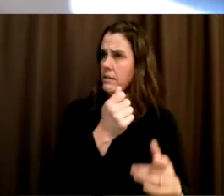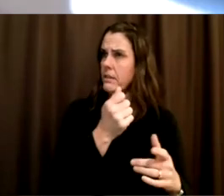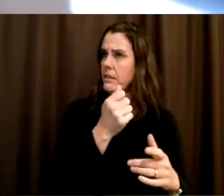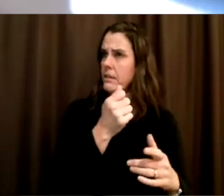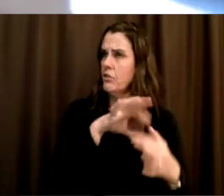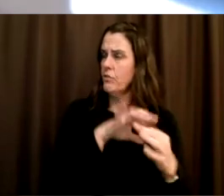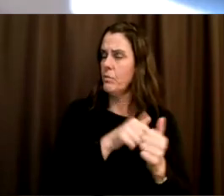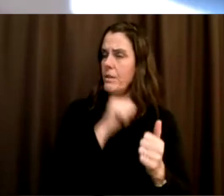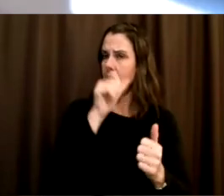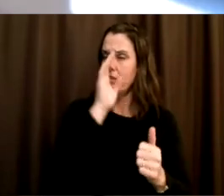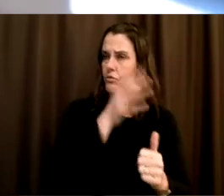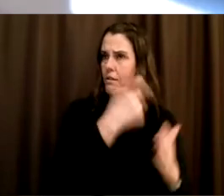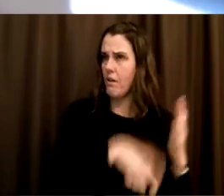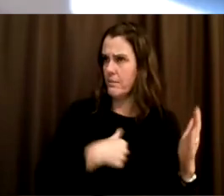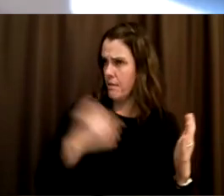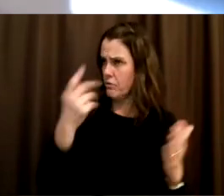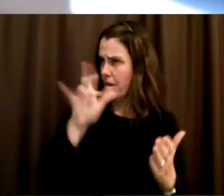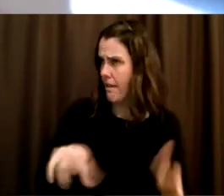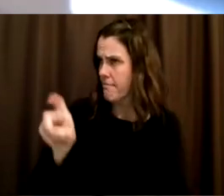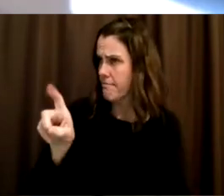costs? Am I understanding that right?